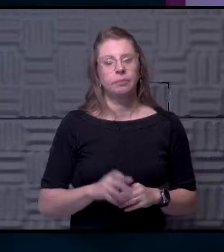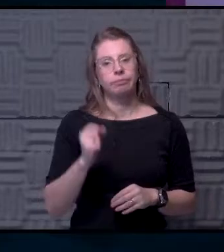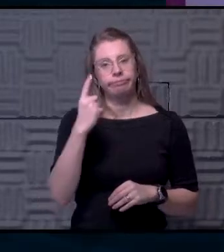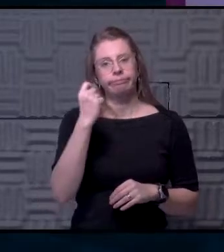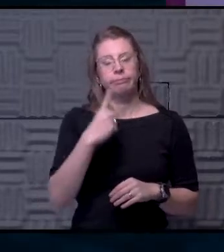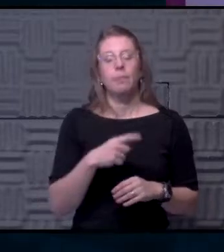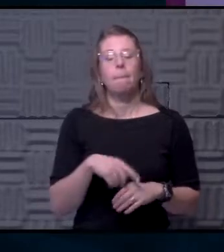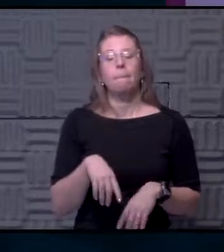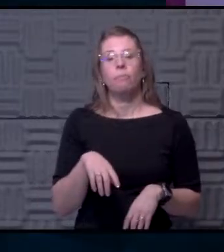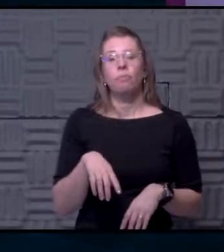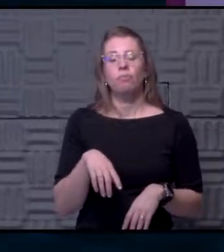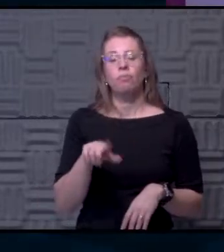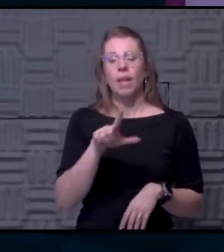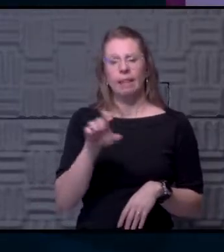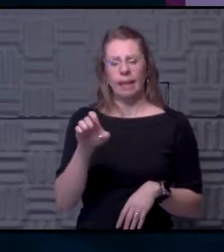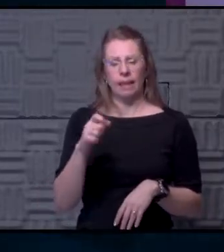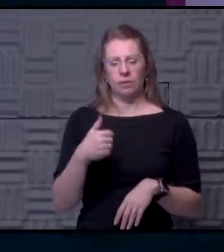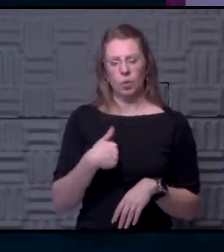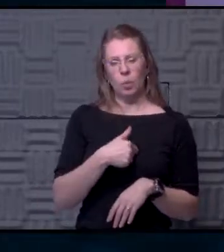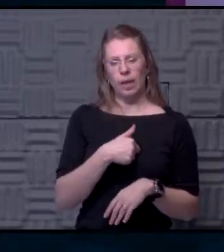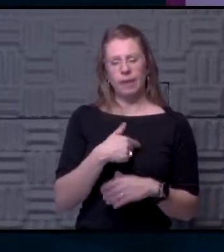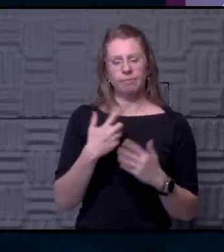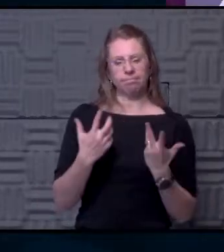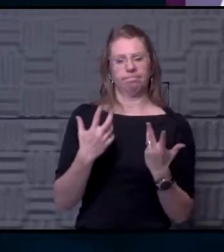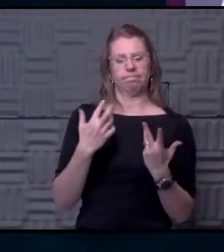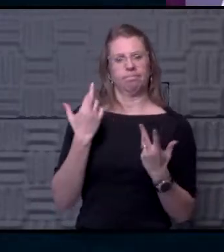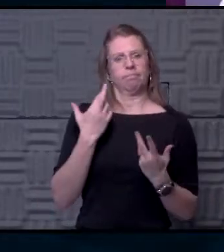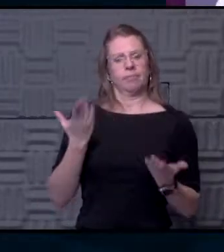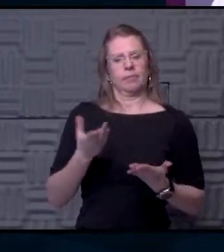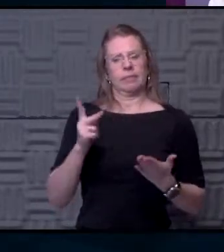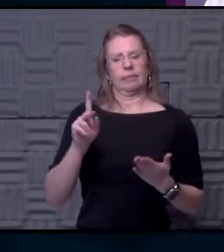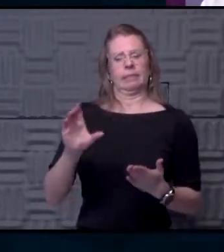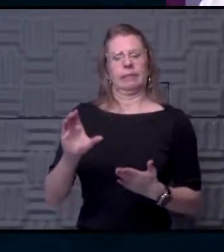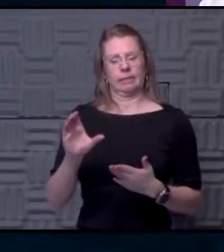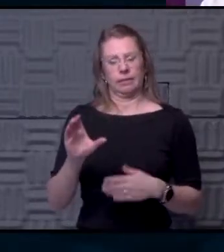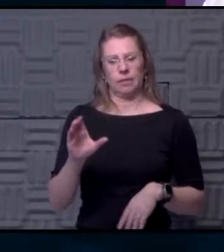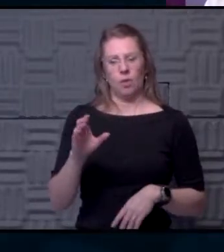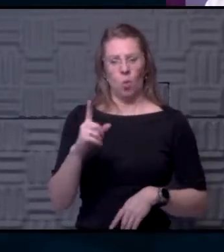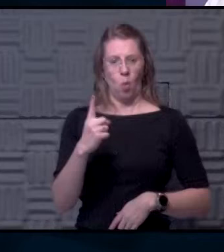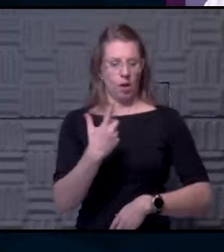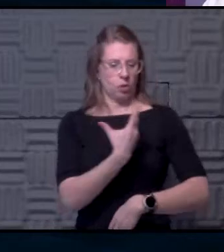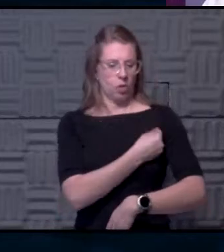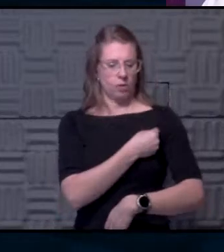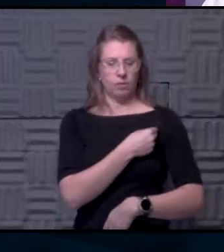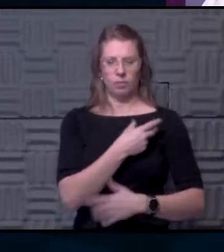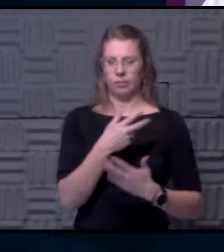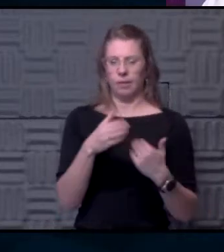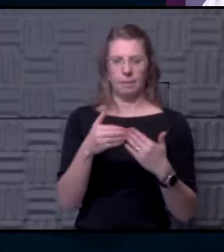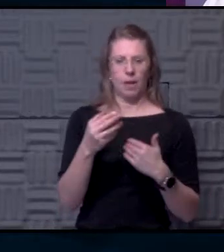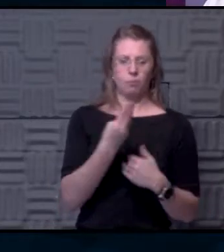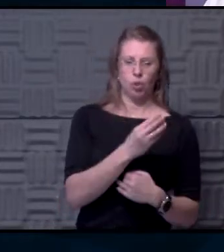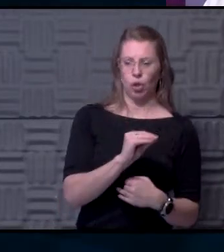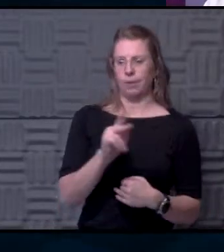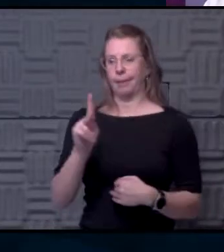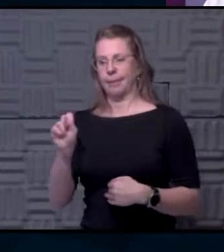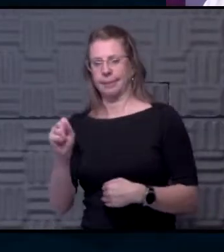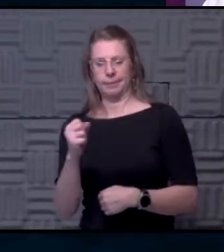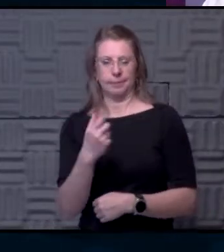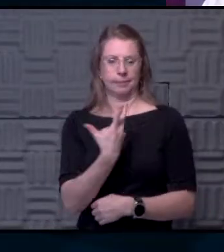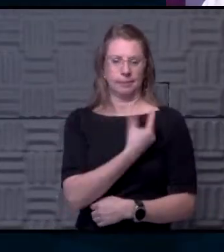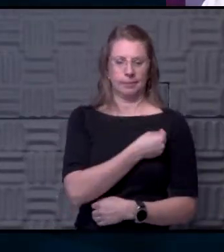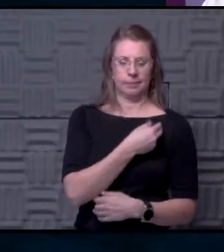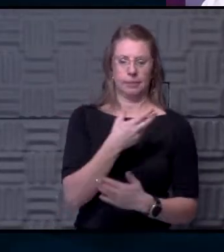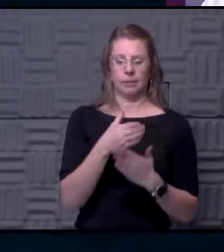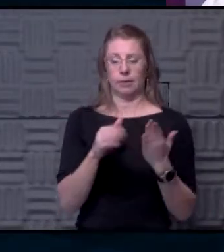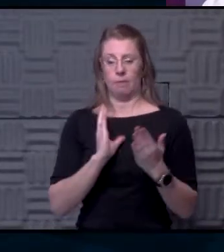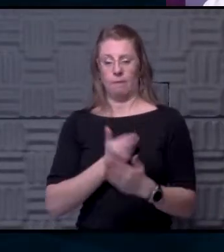one of the things I think we're struck with here in Kansas City, at least, is that patients have already had 1 dose on one side of the state line or the other, usually opposite,